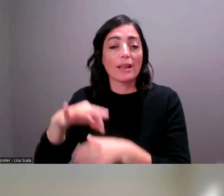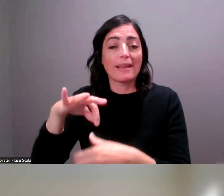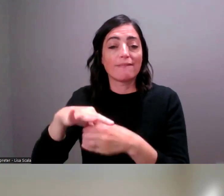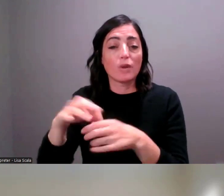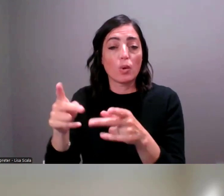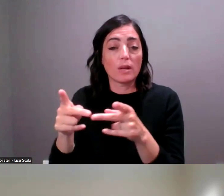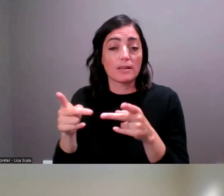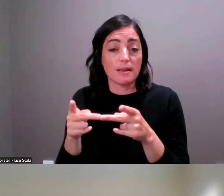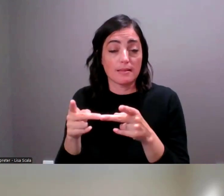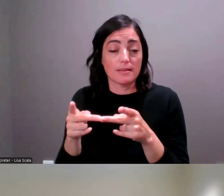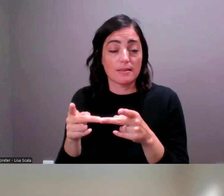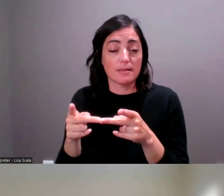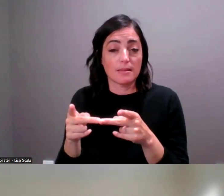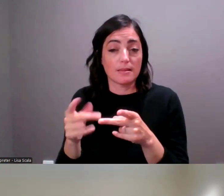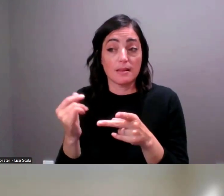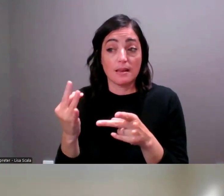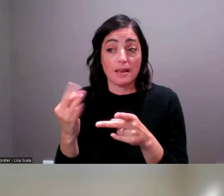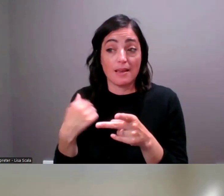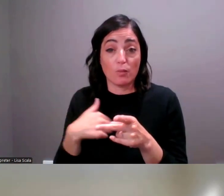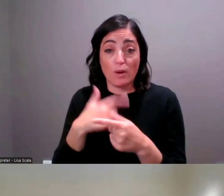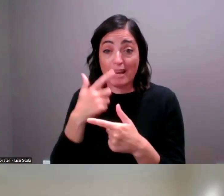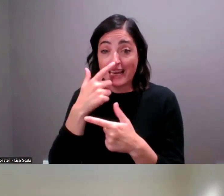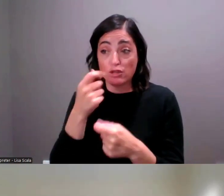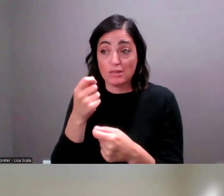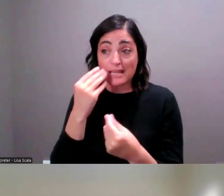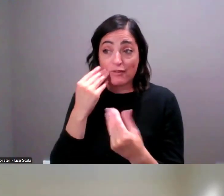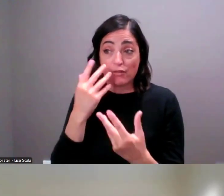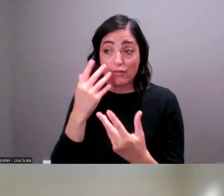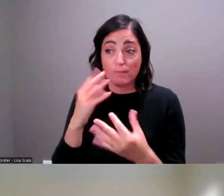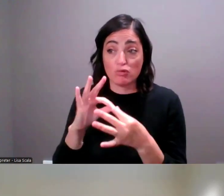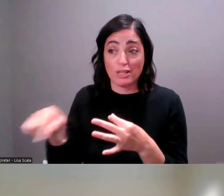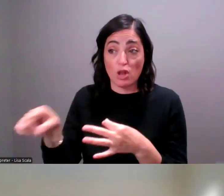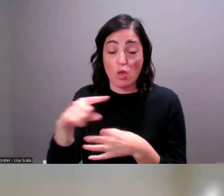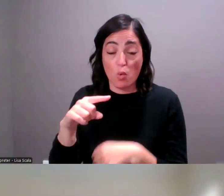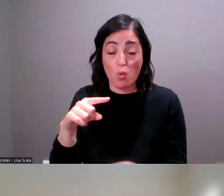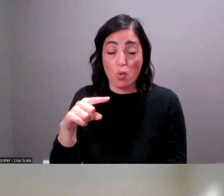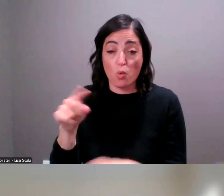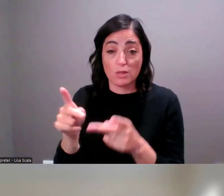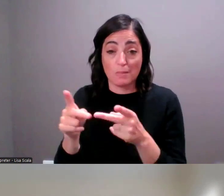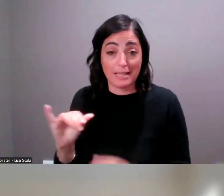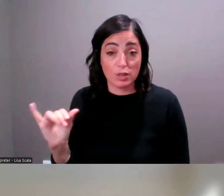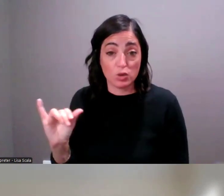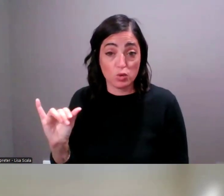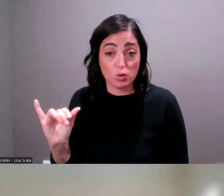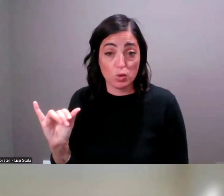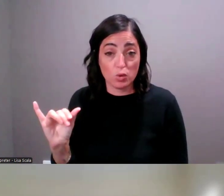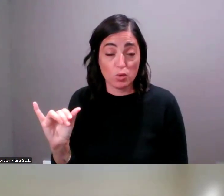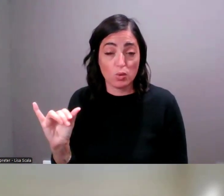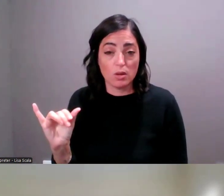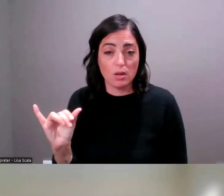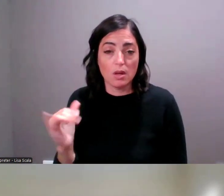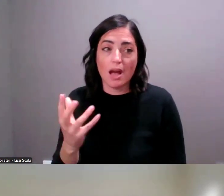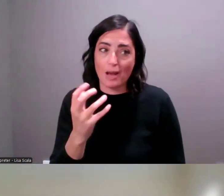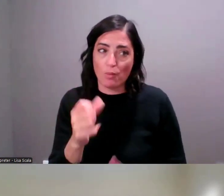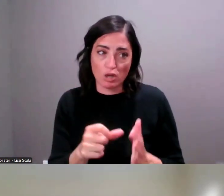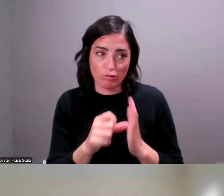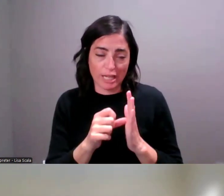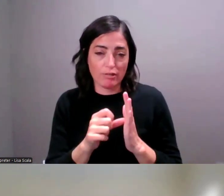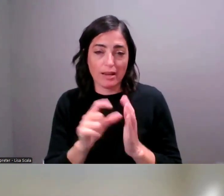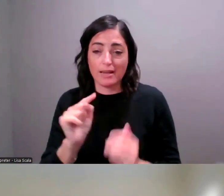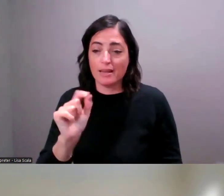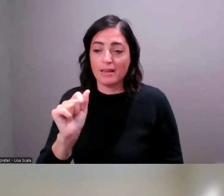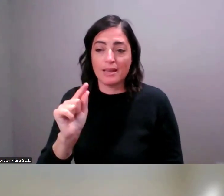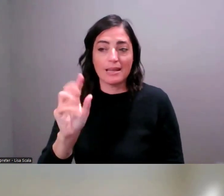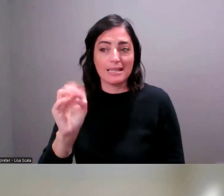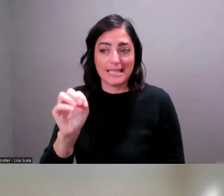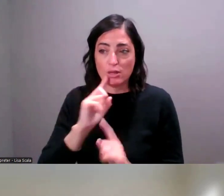sites and whether we're interested in information about those sites. And I just want to reiterate Tatum's response,